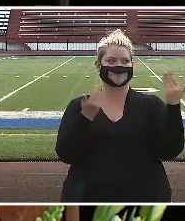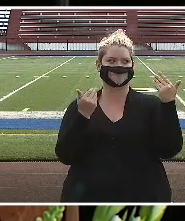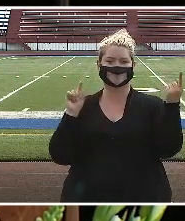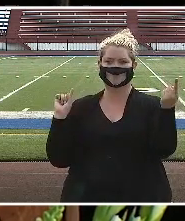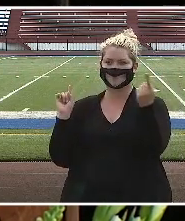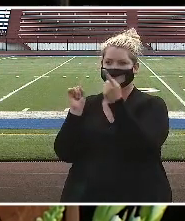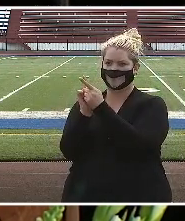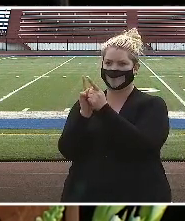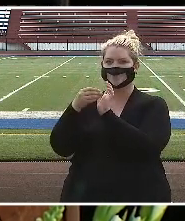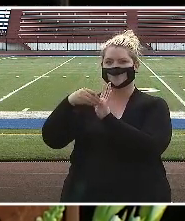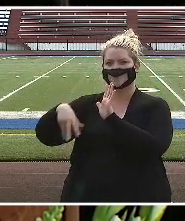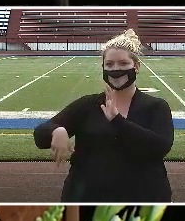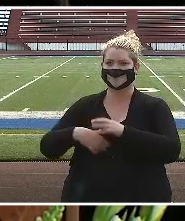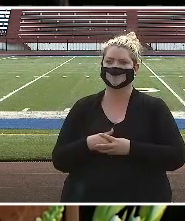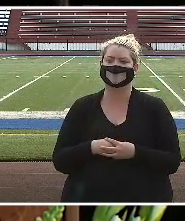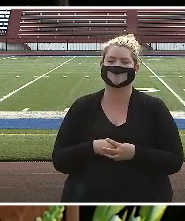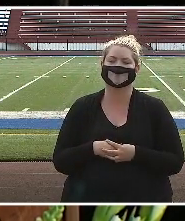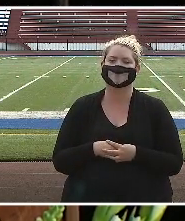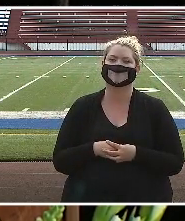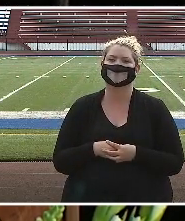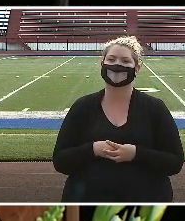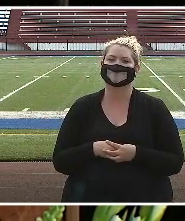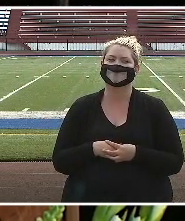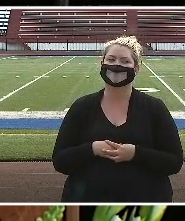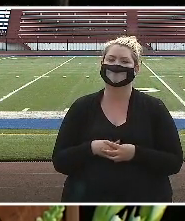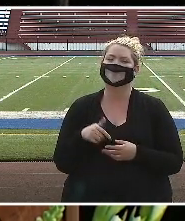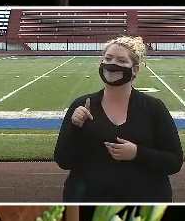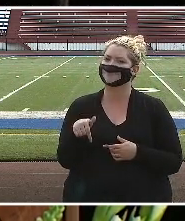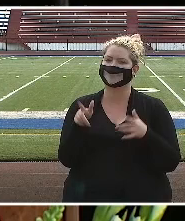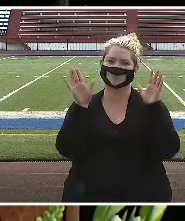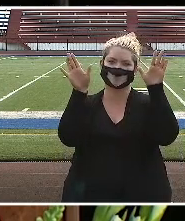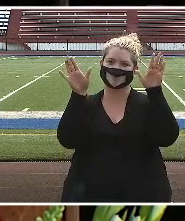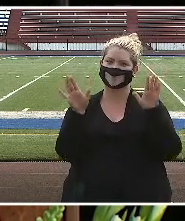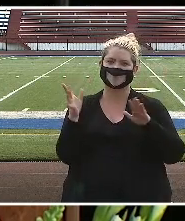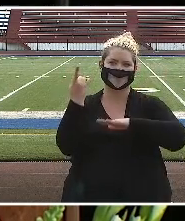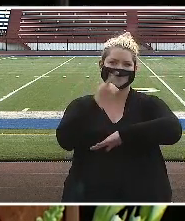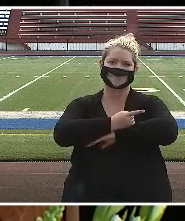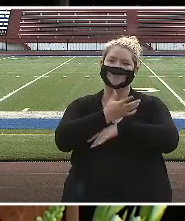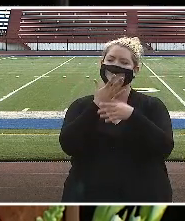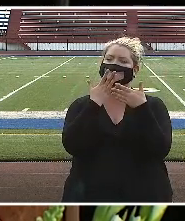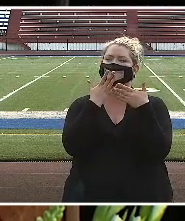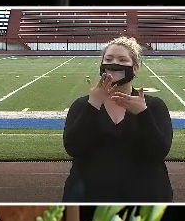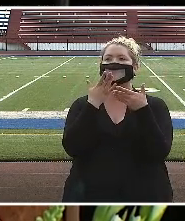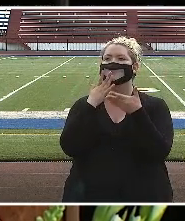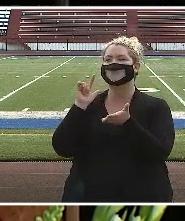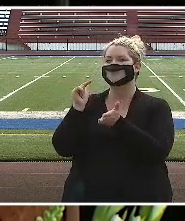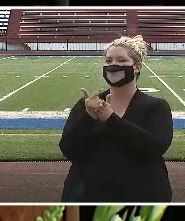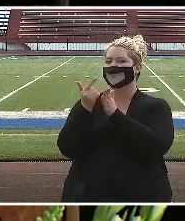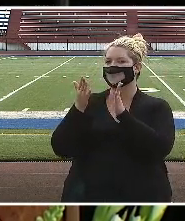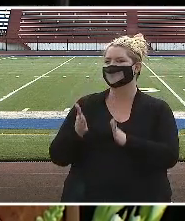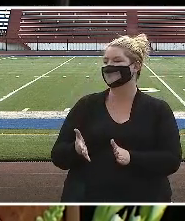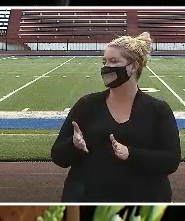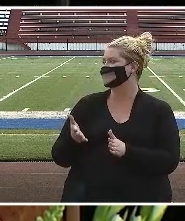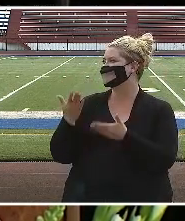being here. This is a great day. Thank you to all our graduates. Thank you.